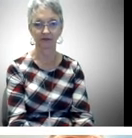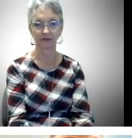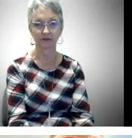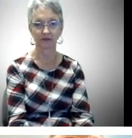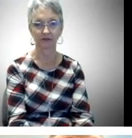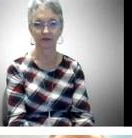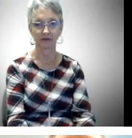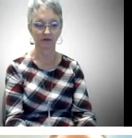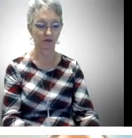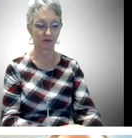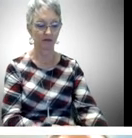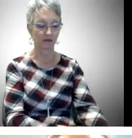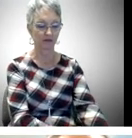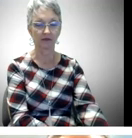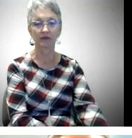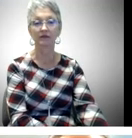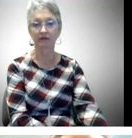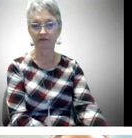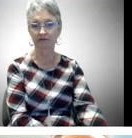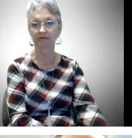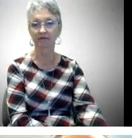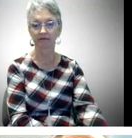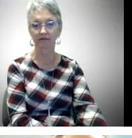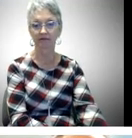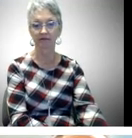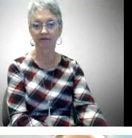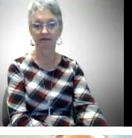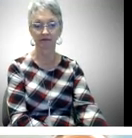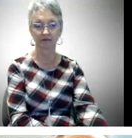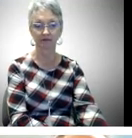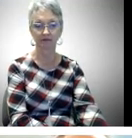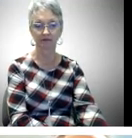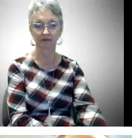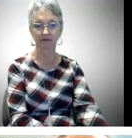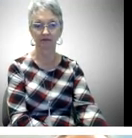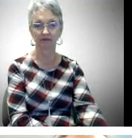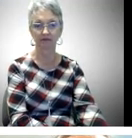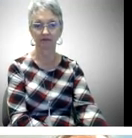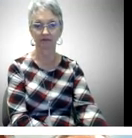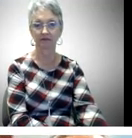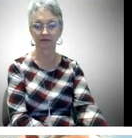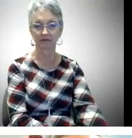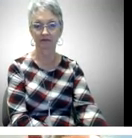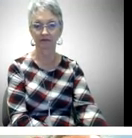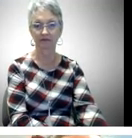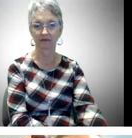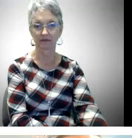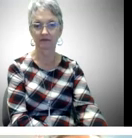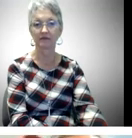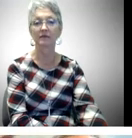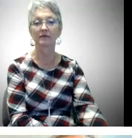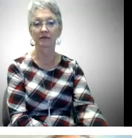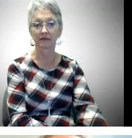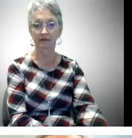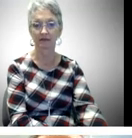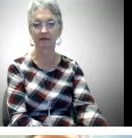one on the Disability Rights Texas website, and the one that is in our supported decision-making toolkit.